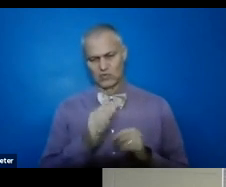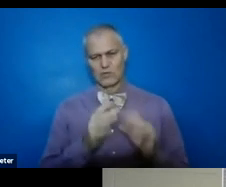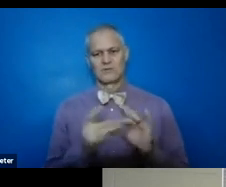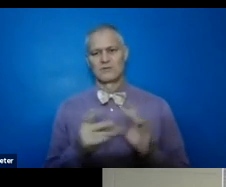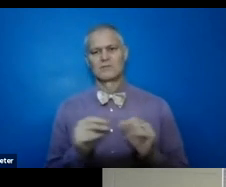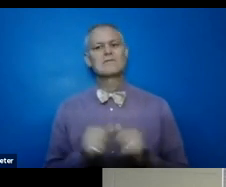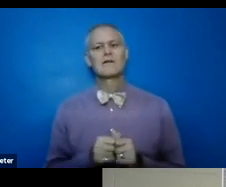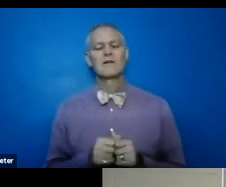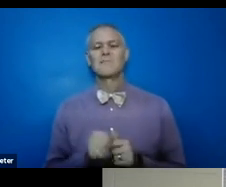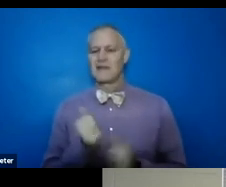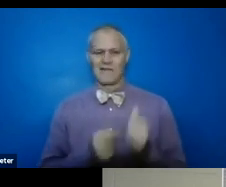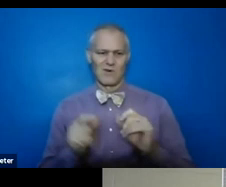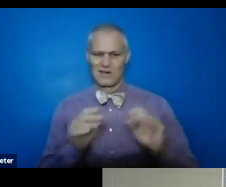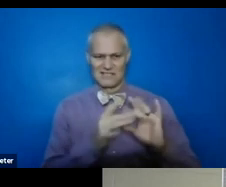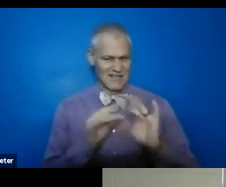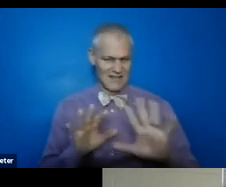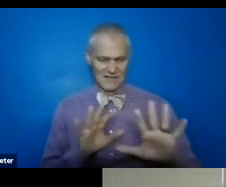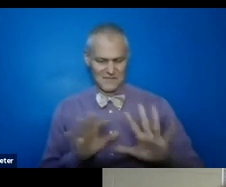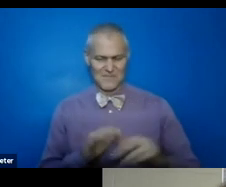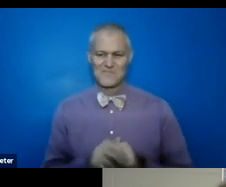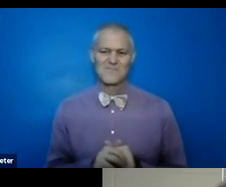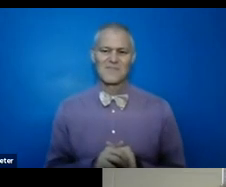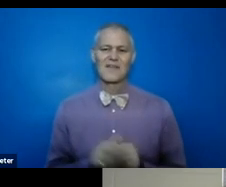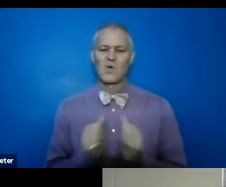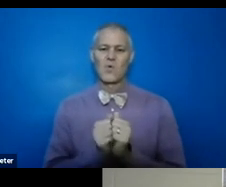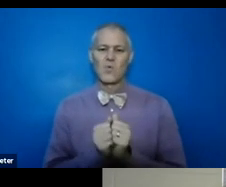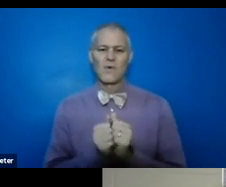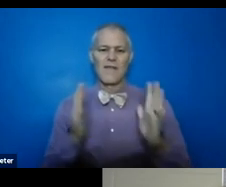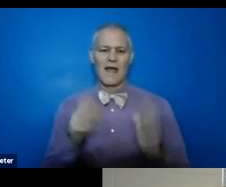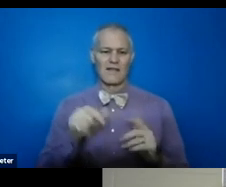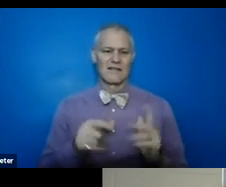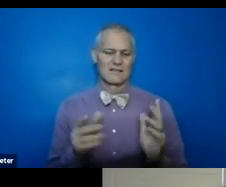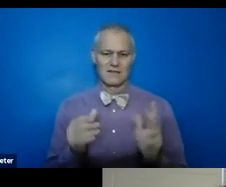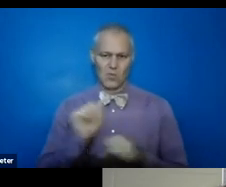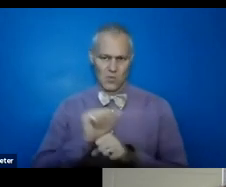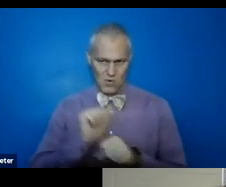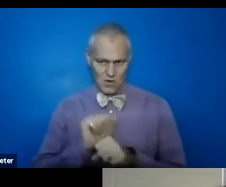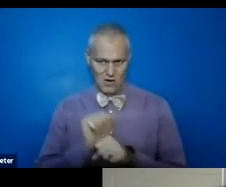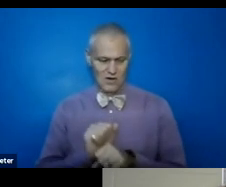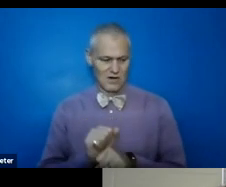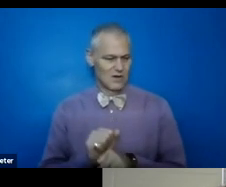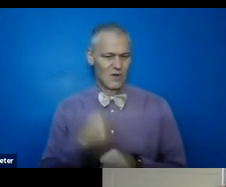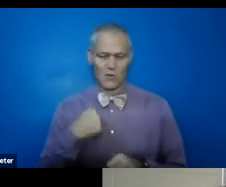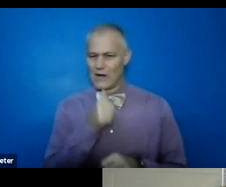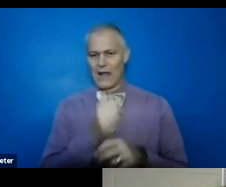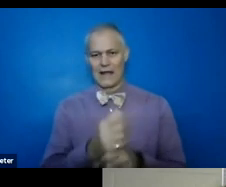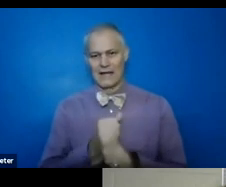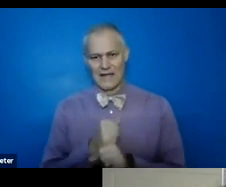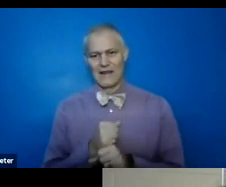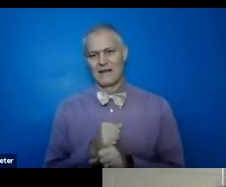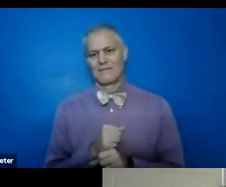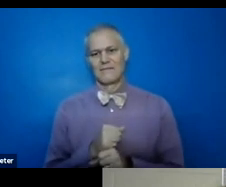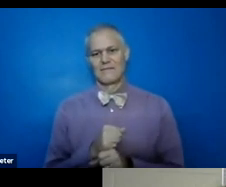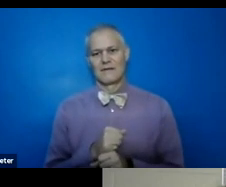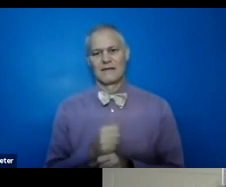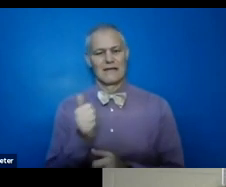of what everyone's saying as well, is that without this additional work, right, we're not getting any of